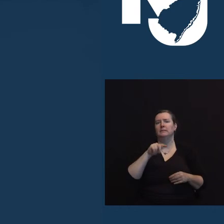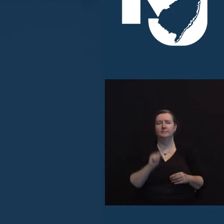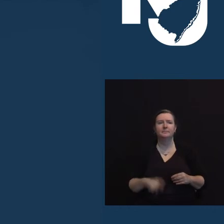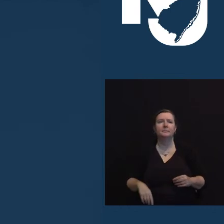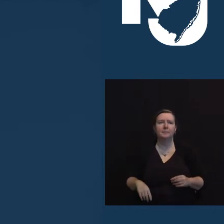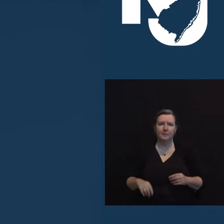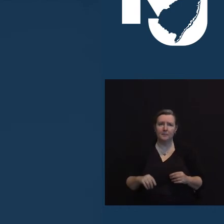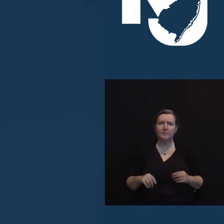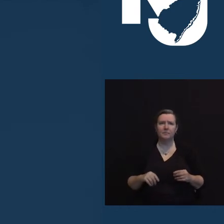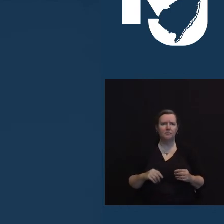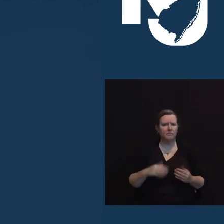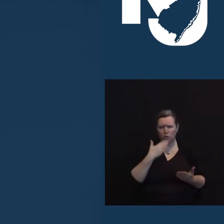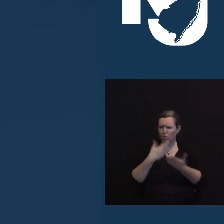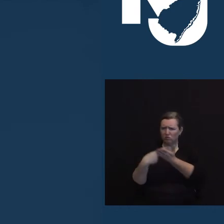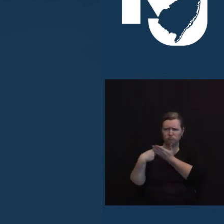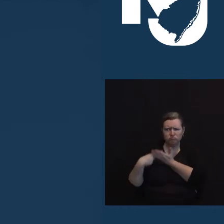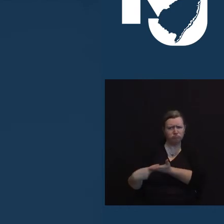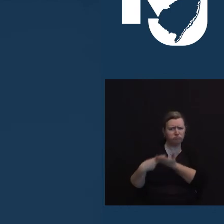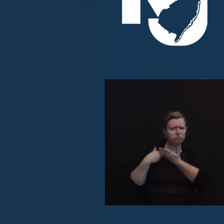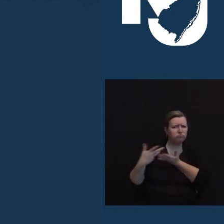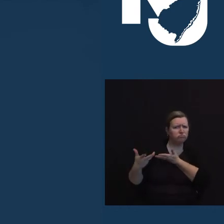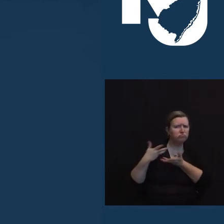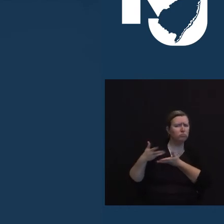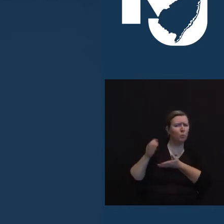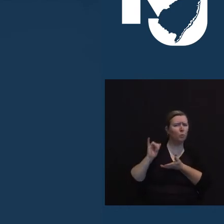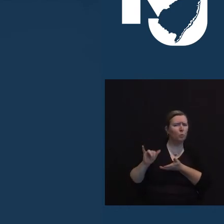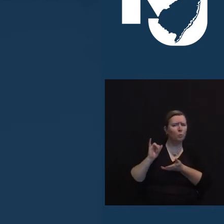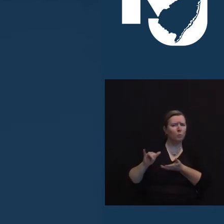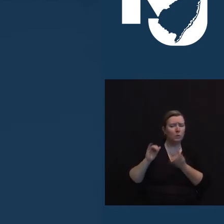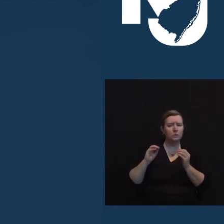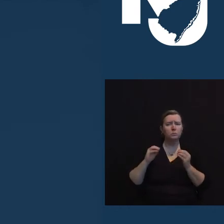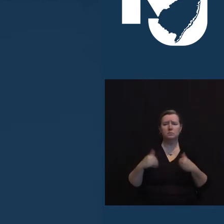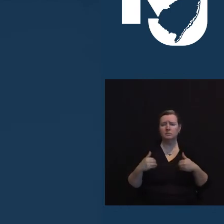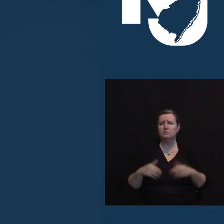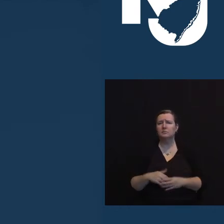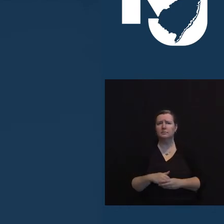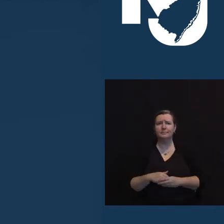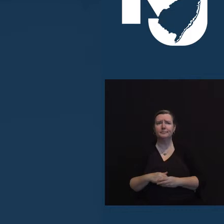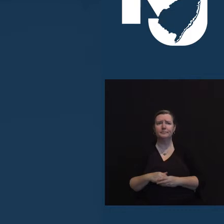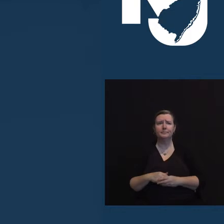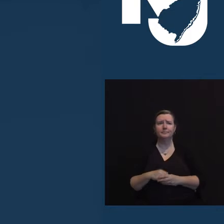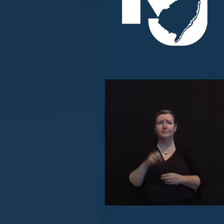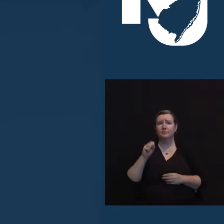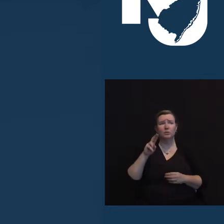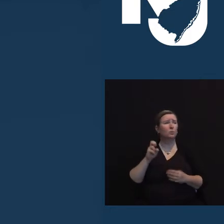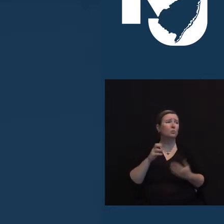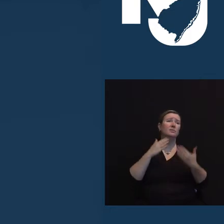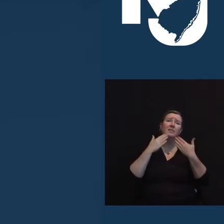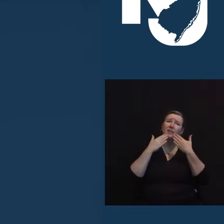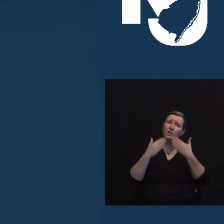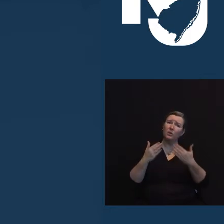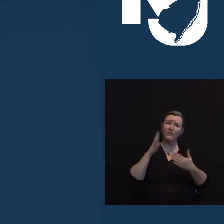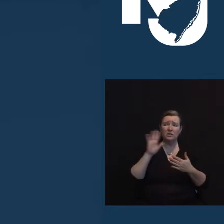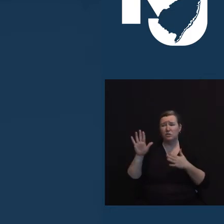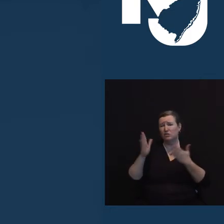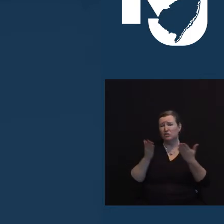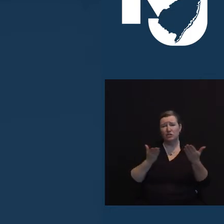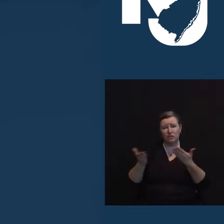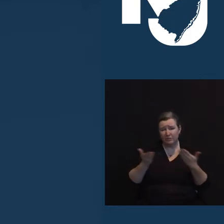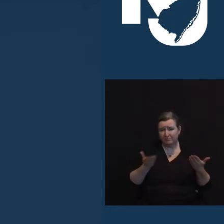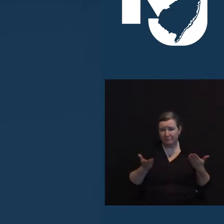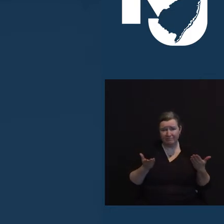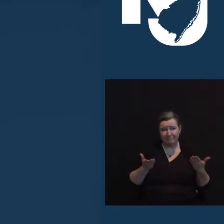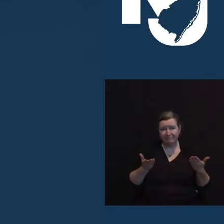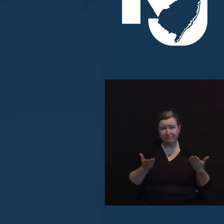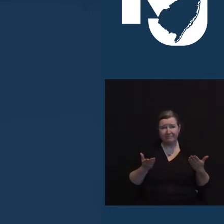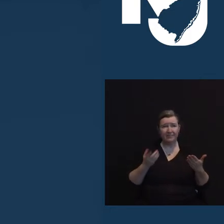in the context of having lost Sue so recently. So Sue, we thank you for a lifetime of commitment to the people of Howell and so